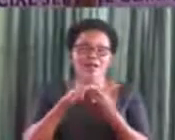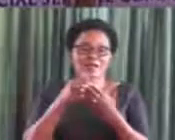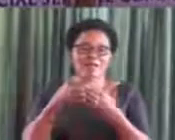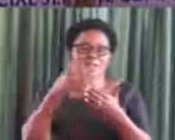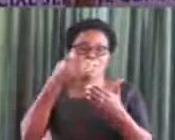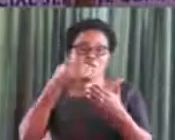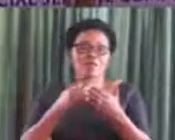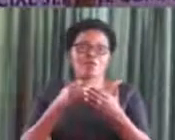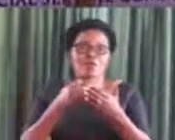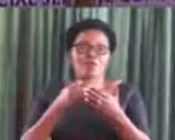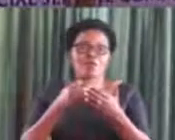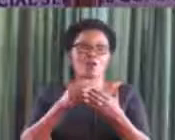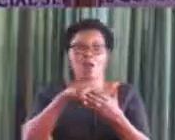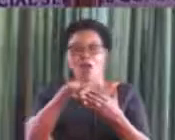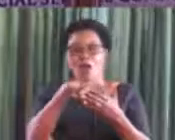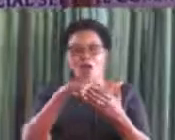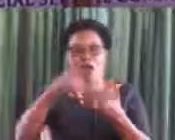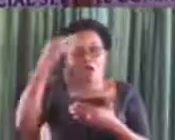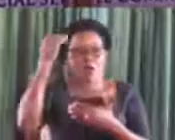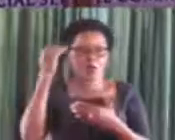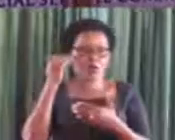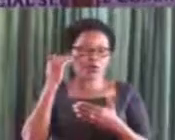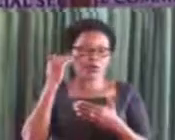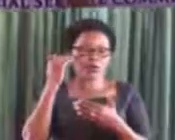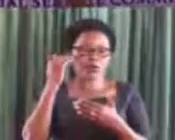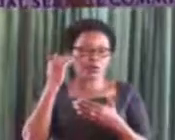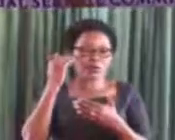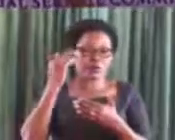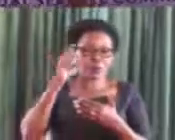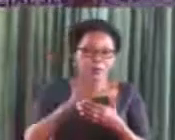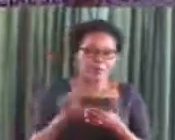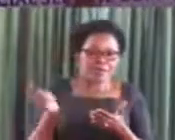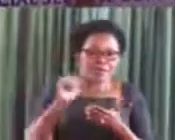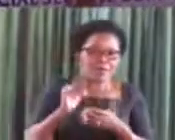superior court and should come to the Supreme Court